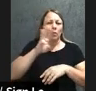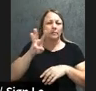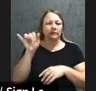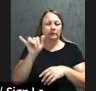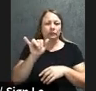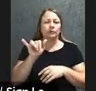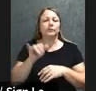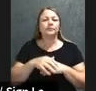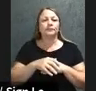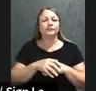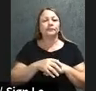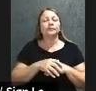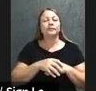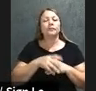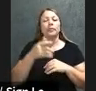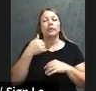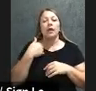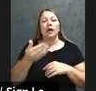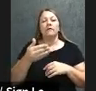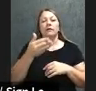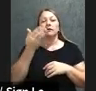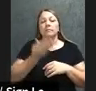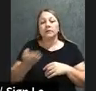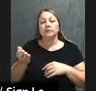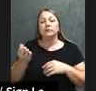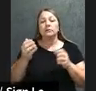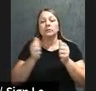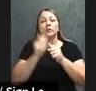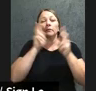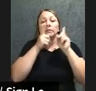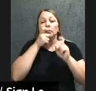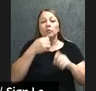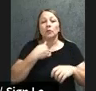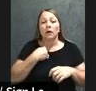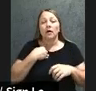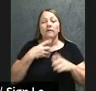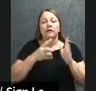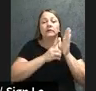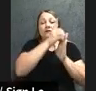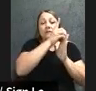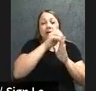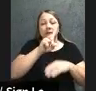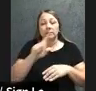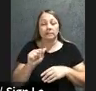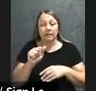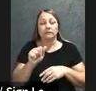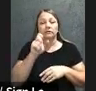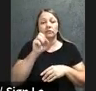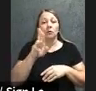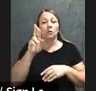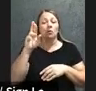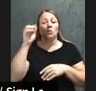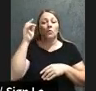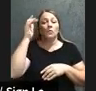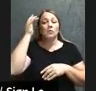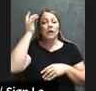with disabilities. There's COVID-19 materials for people with intellectual and developmental disabilities in plain language. And we're going to elaborate on